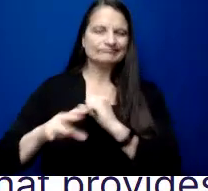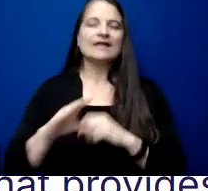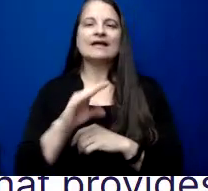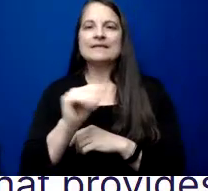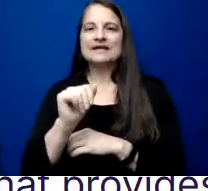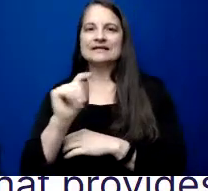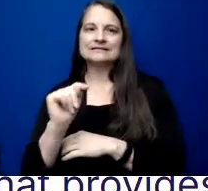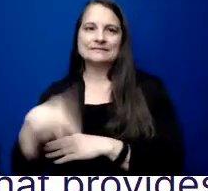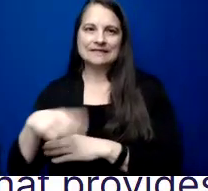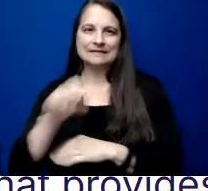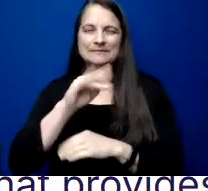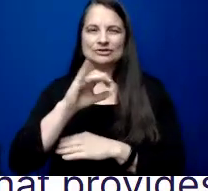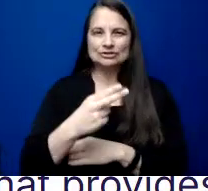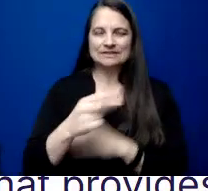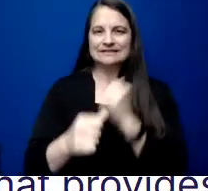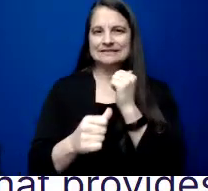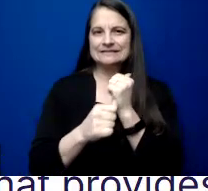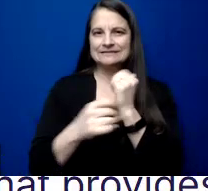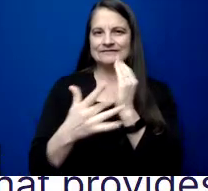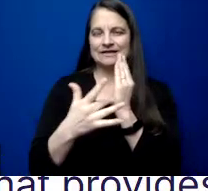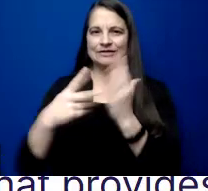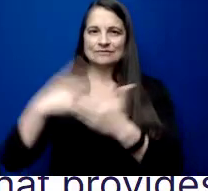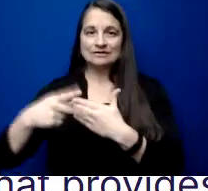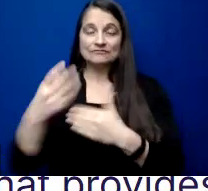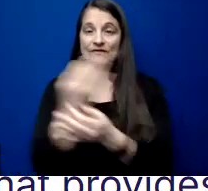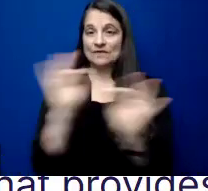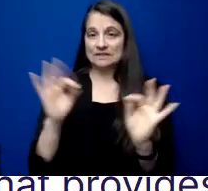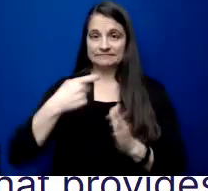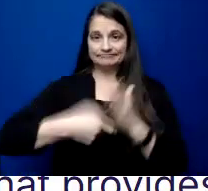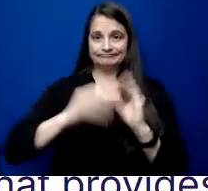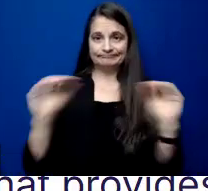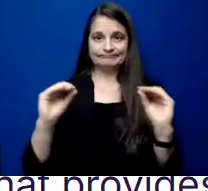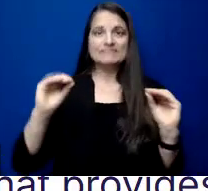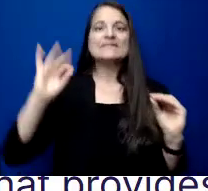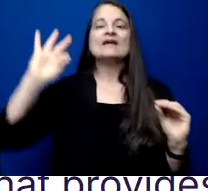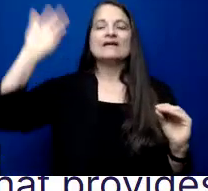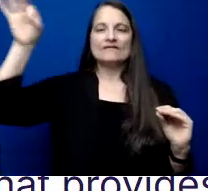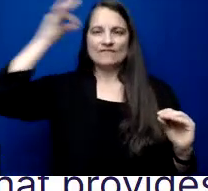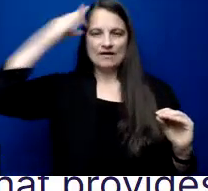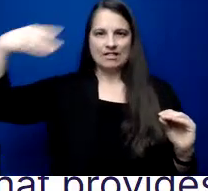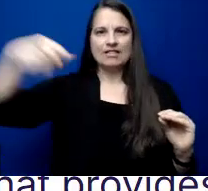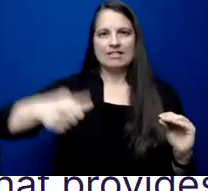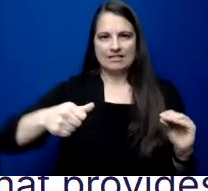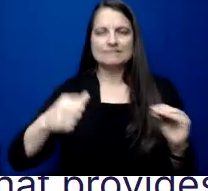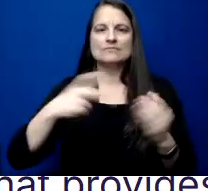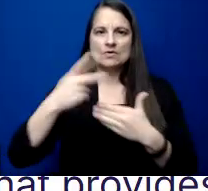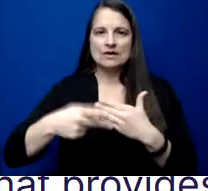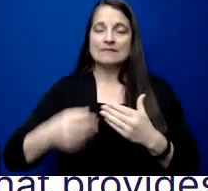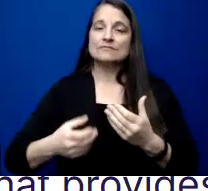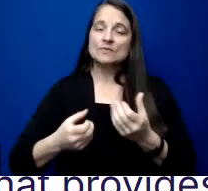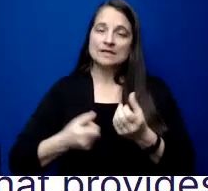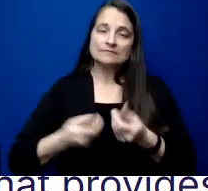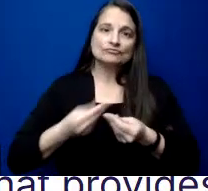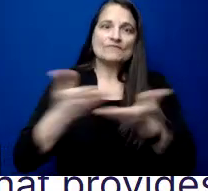or MATP. We are a free federally funded program that provides AT-related supports across the state of